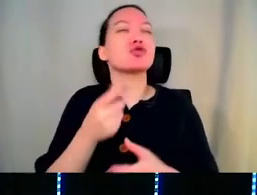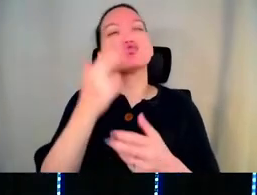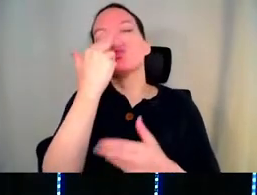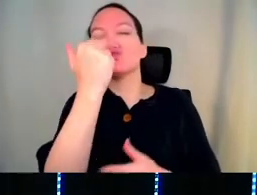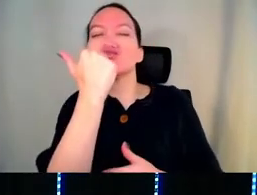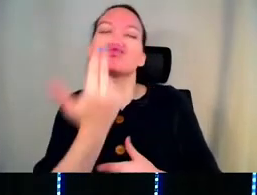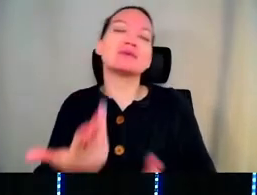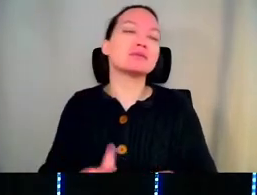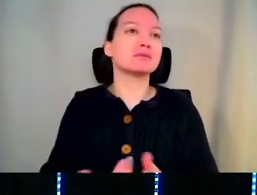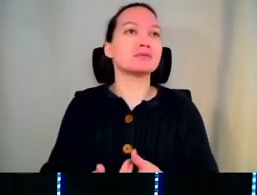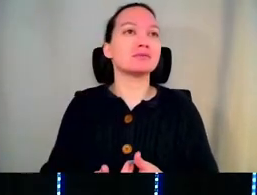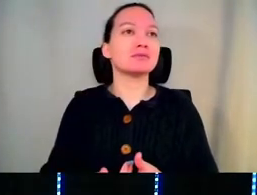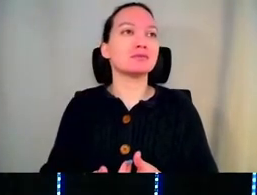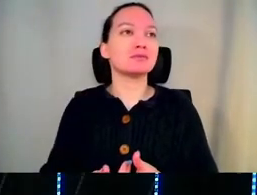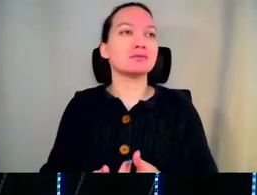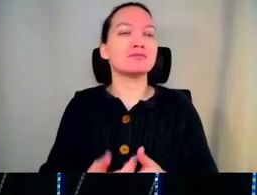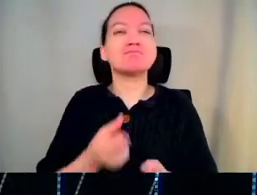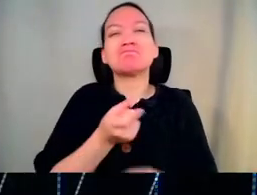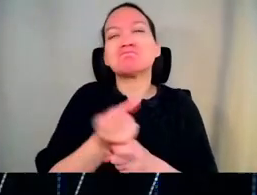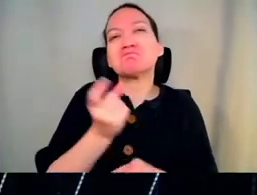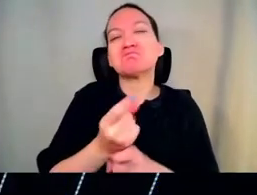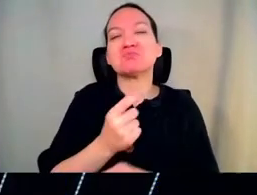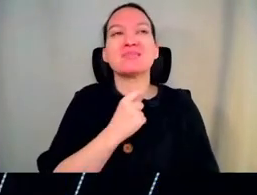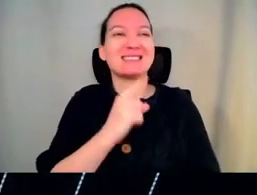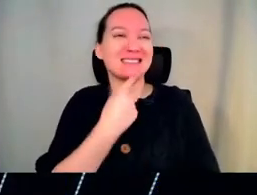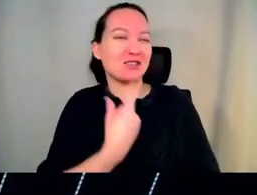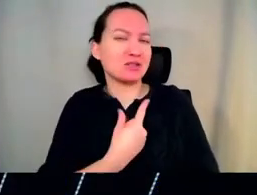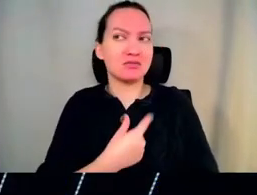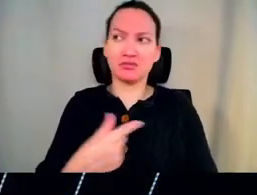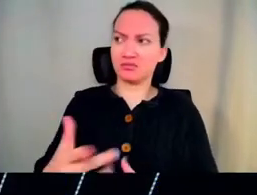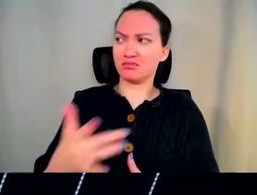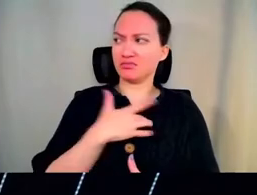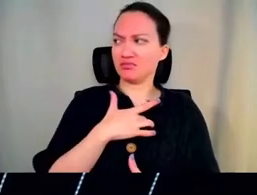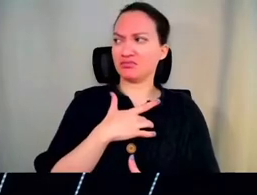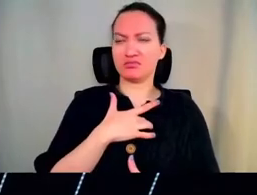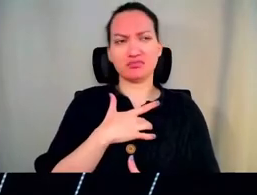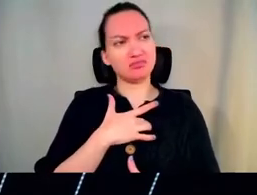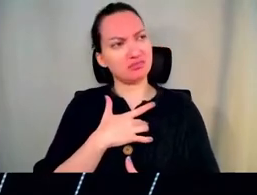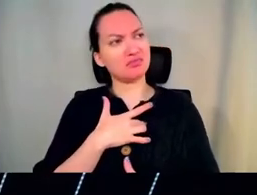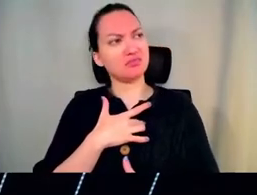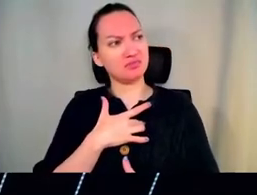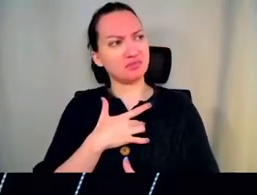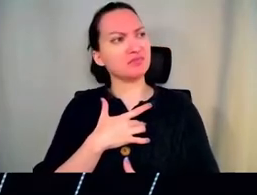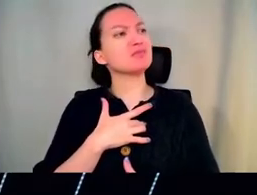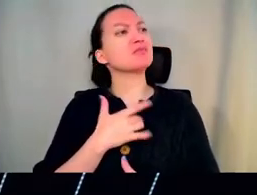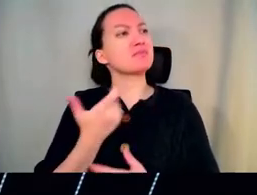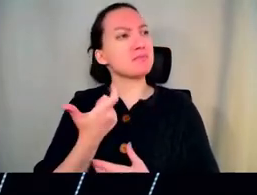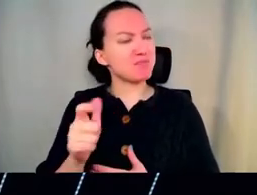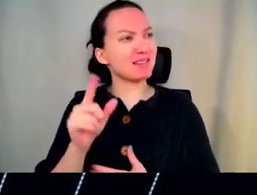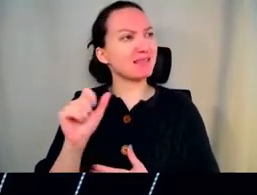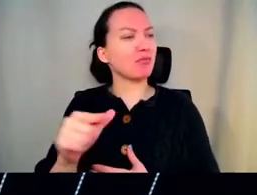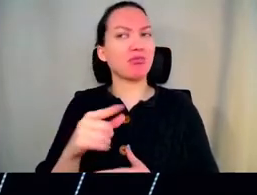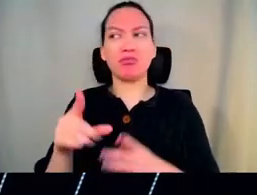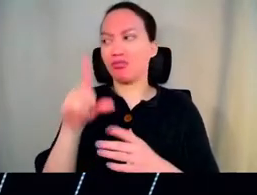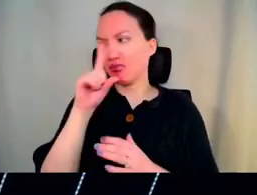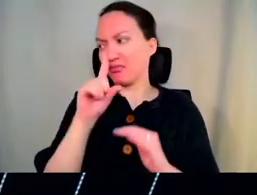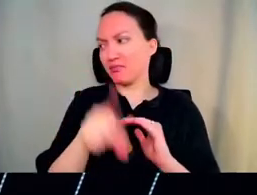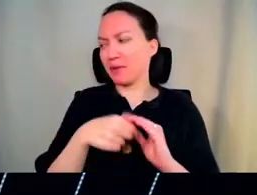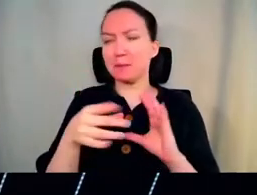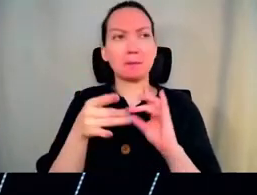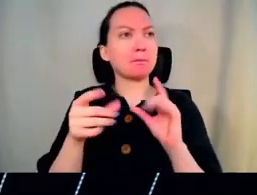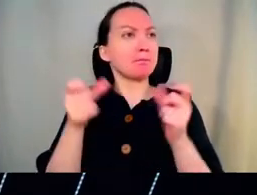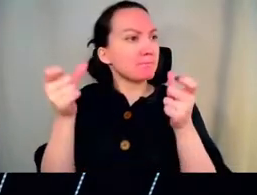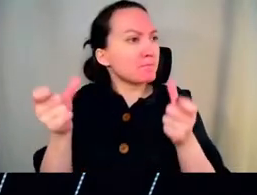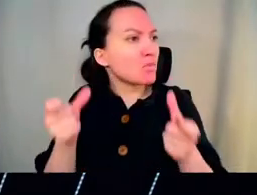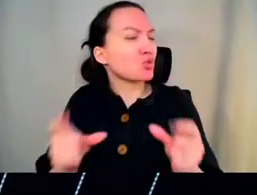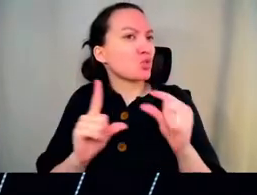you know? I'm just joking. It was not serious. It's hurtful. It's a big deal. I mean, think about what we're saying, what we're posting, what